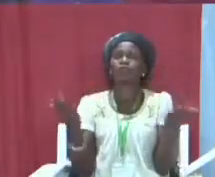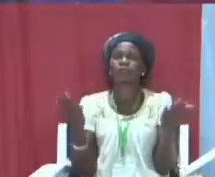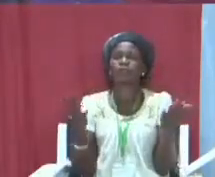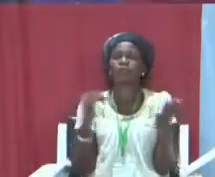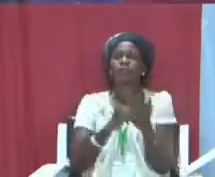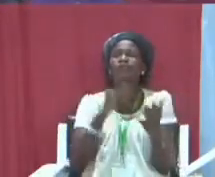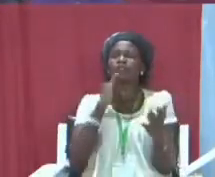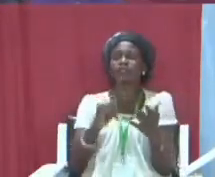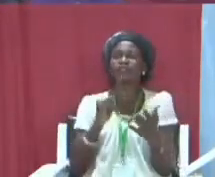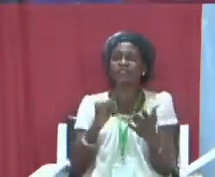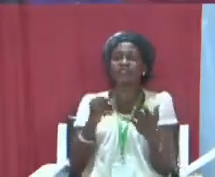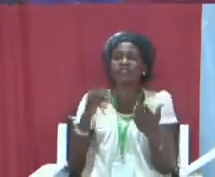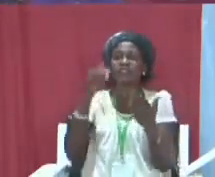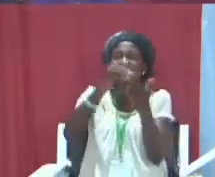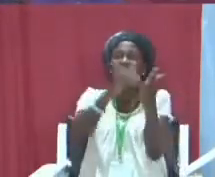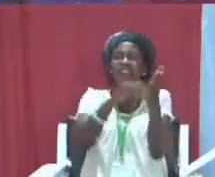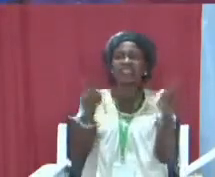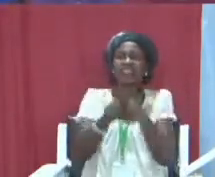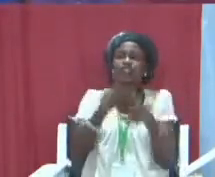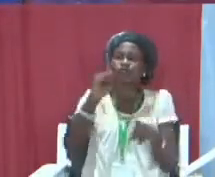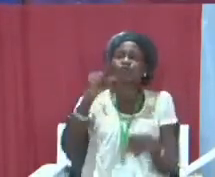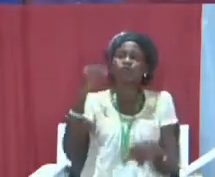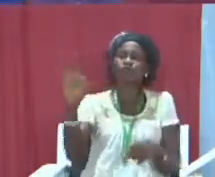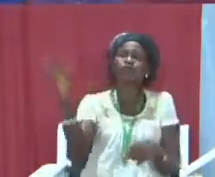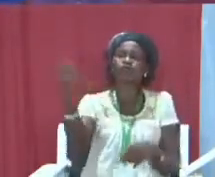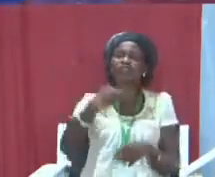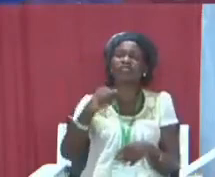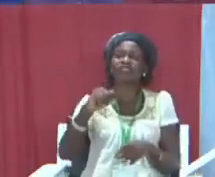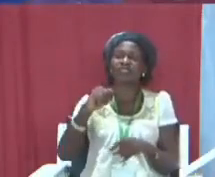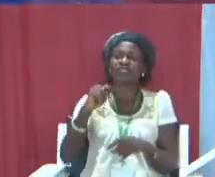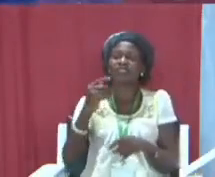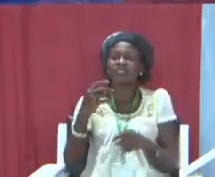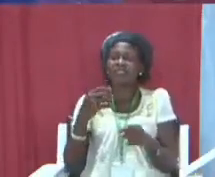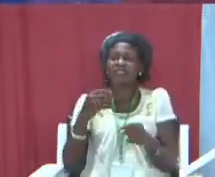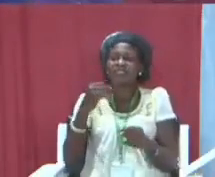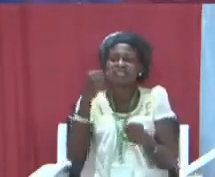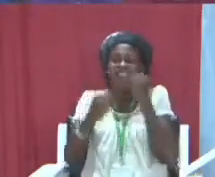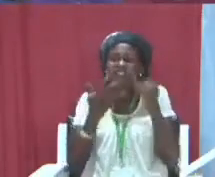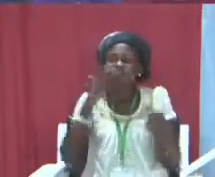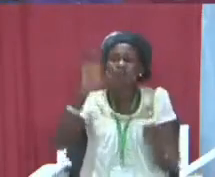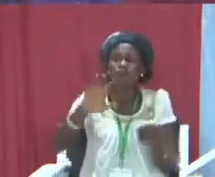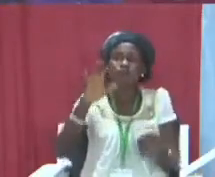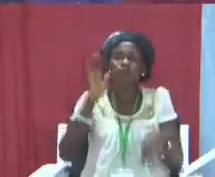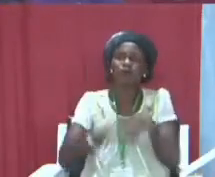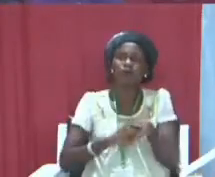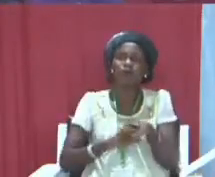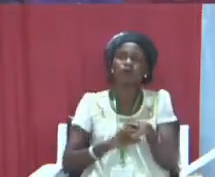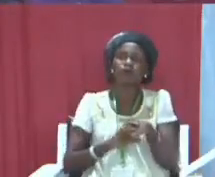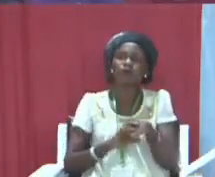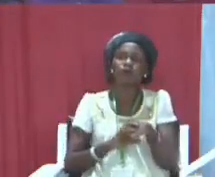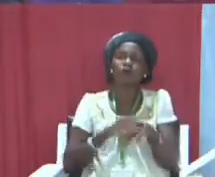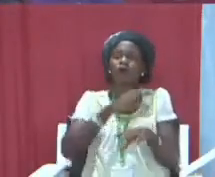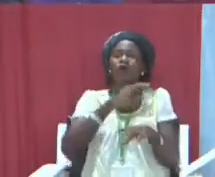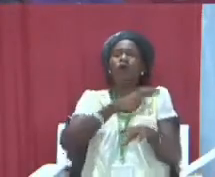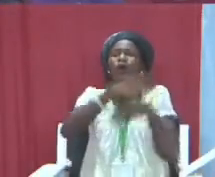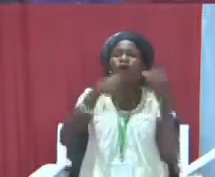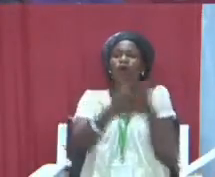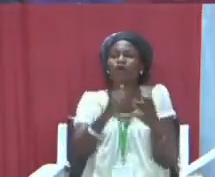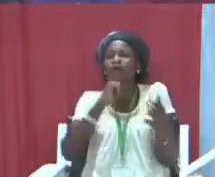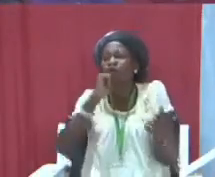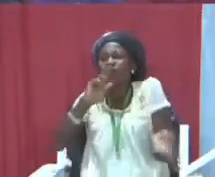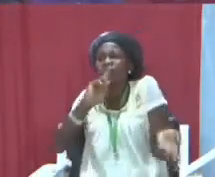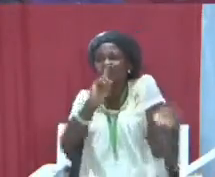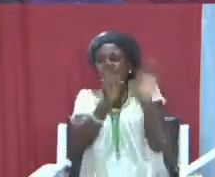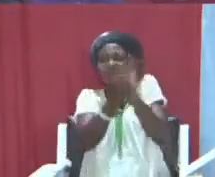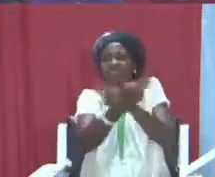It is listed as one of the latter curses unleashed on unrepentant